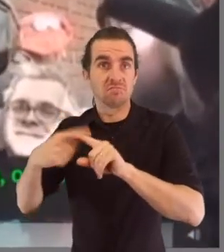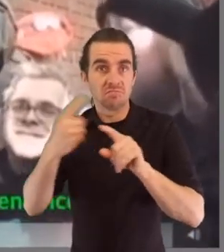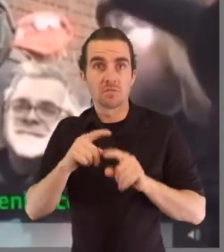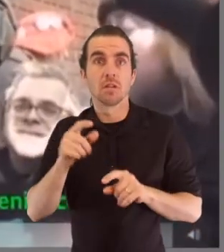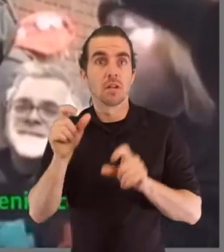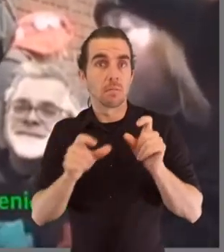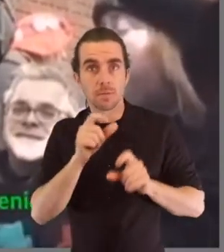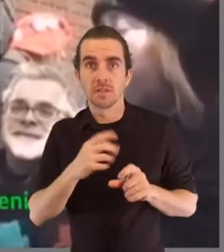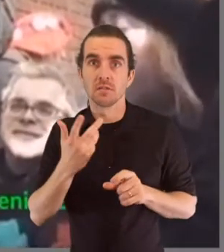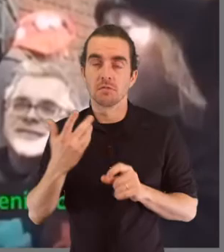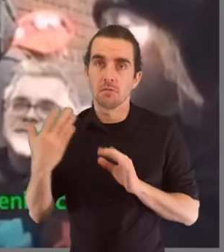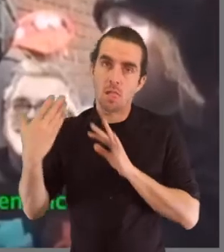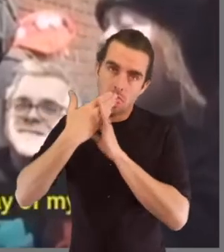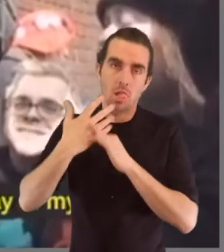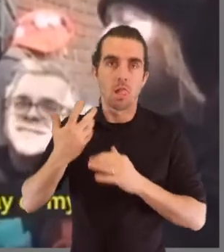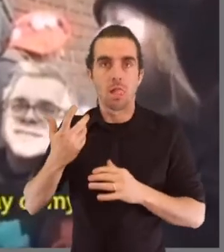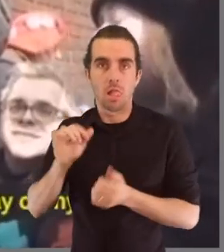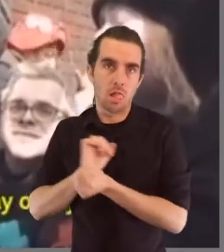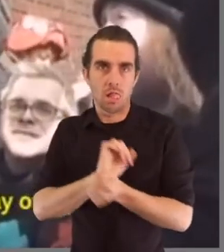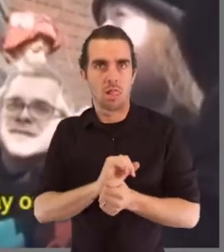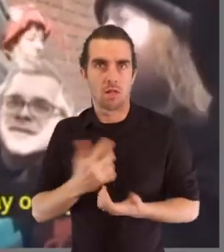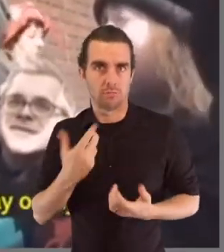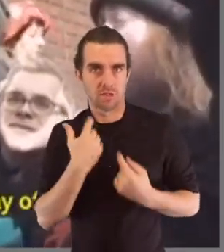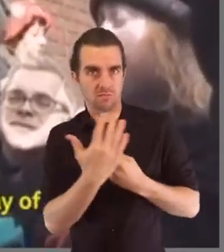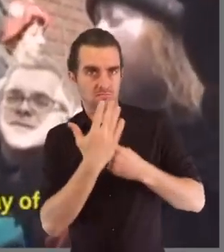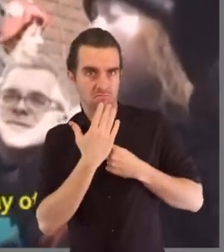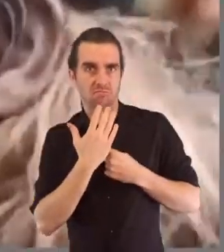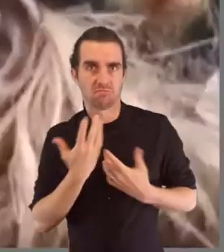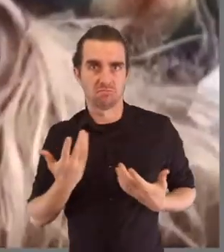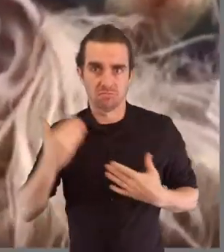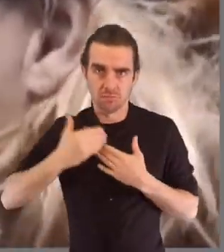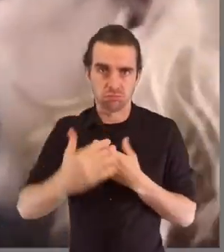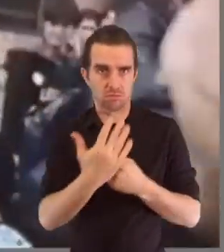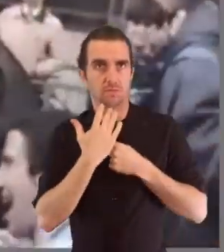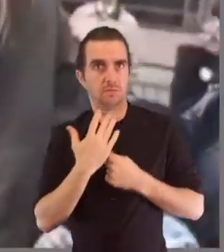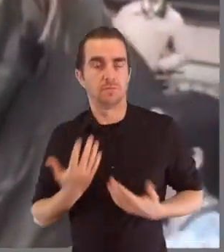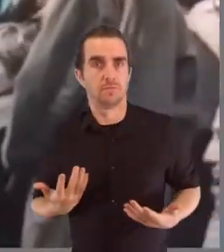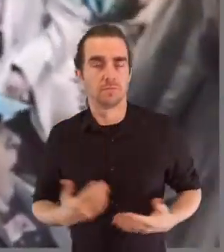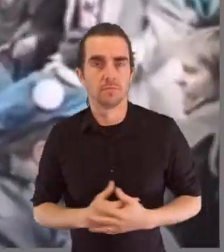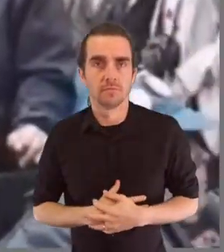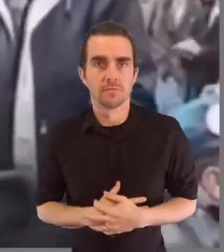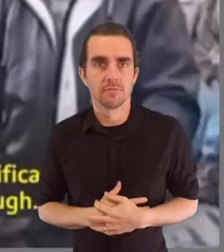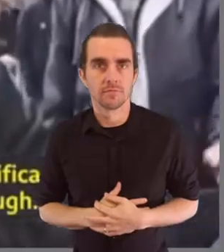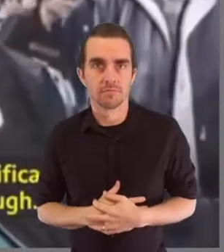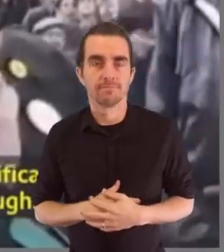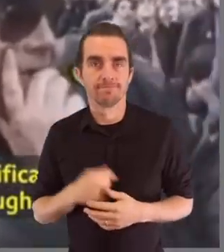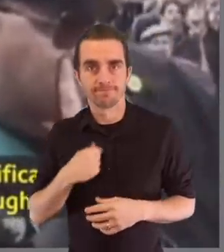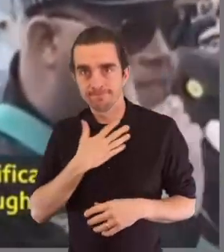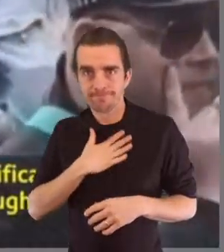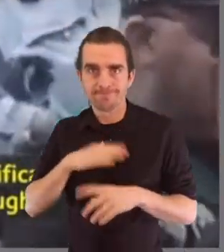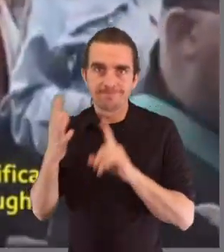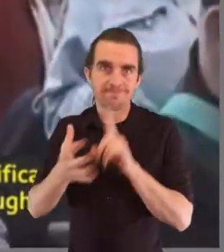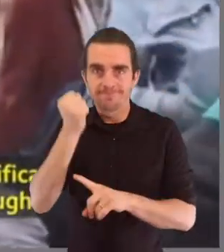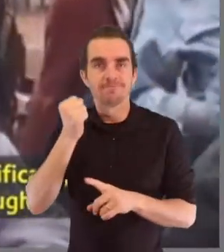delayed, other people were inconvenienced. I'm inconvenienced every day of my because life. We achieved